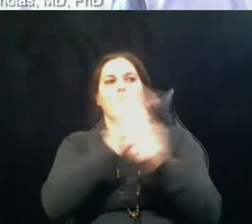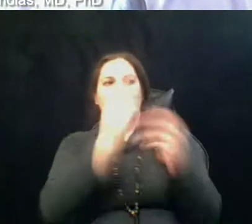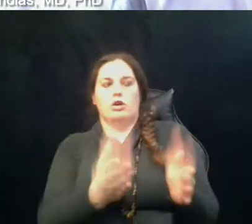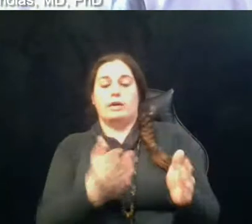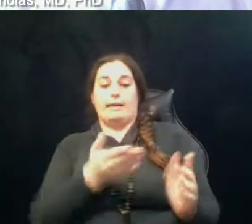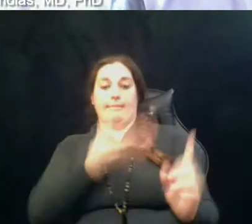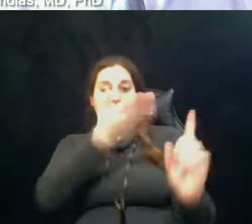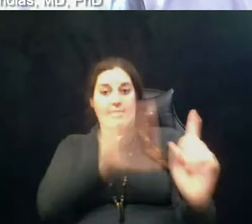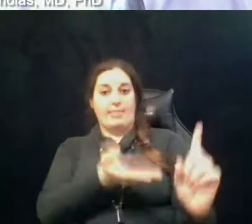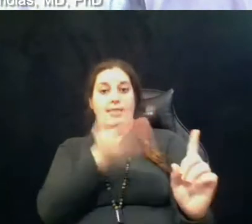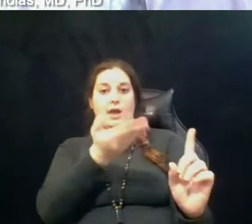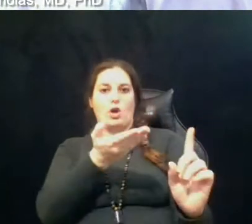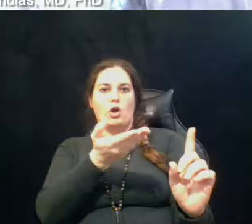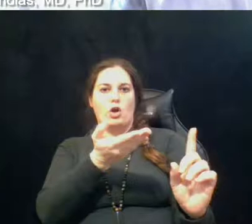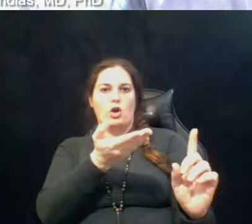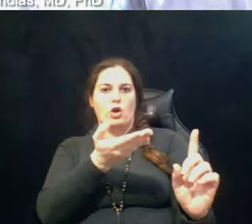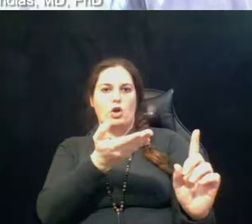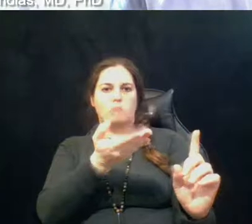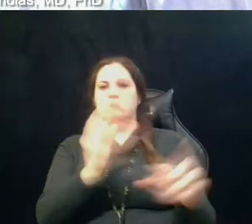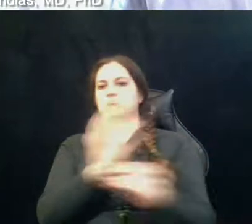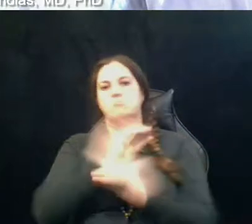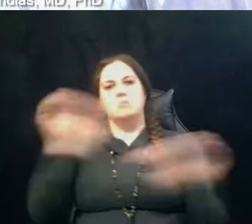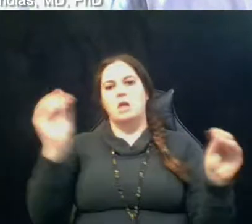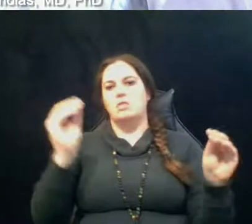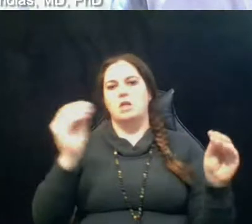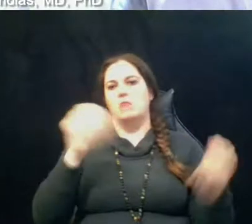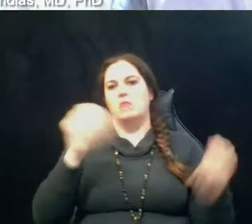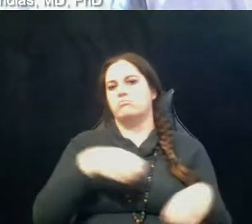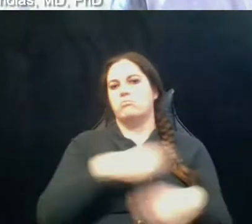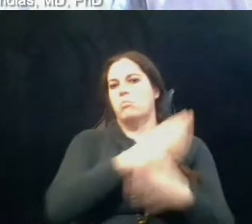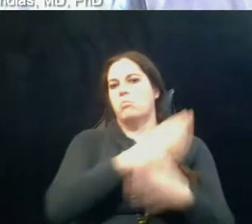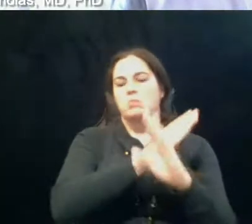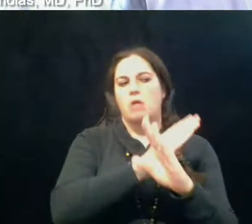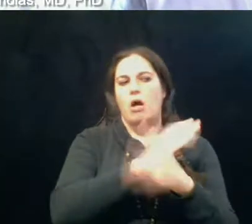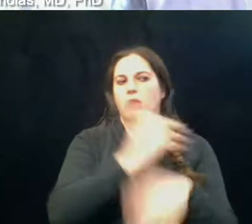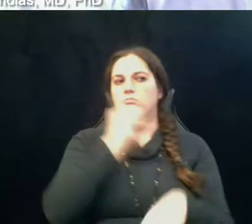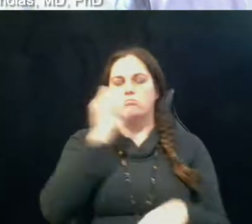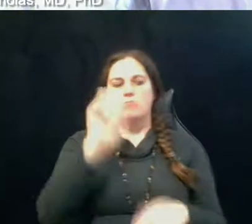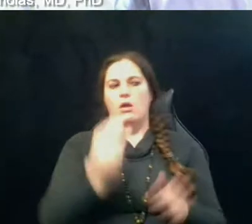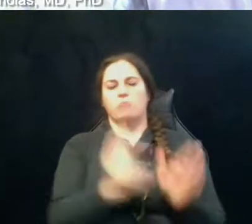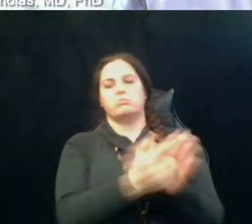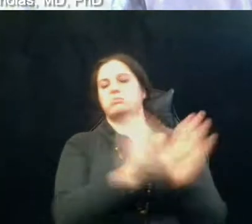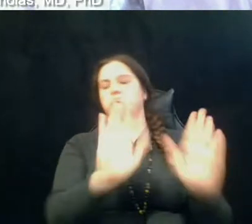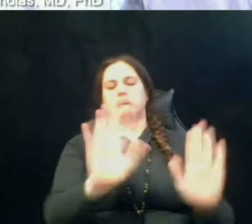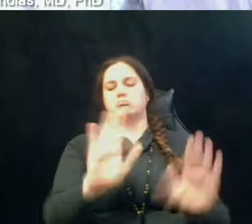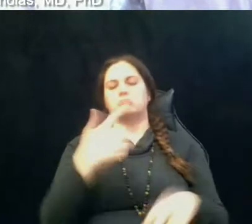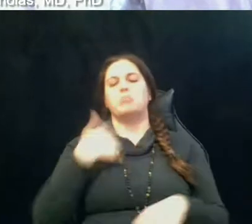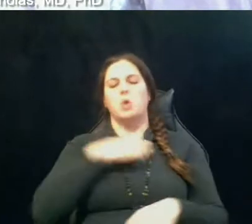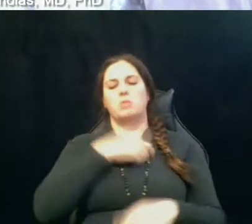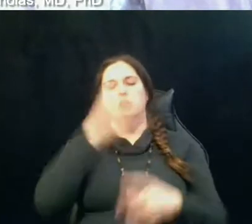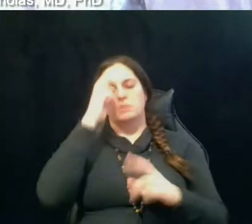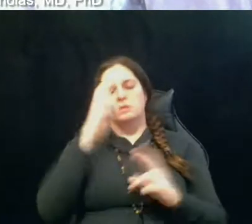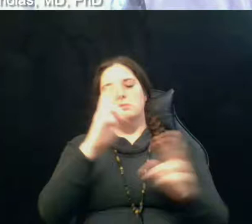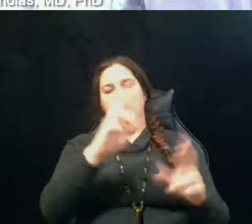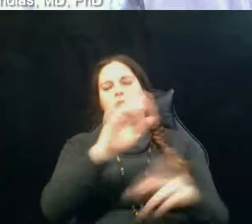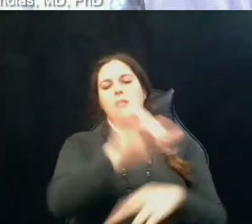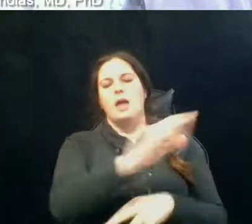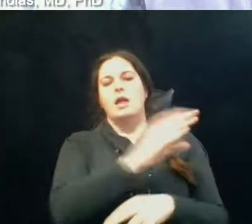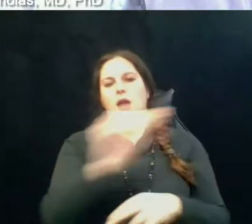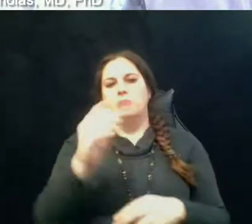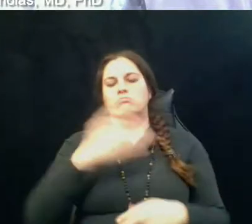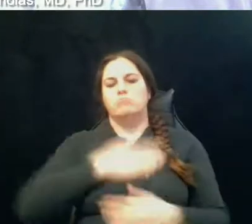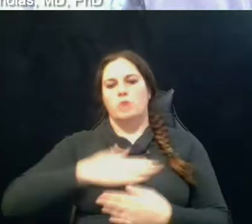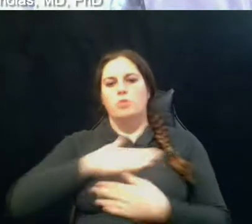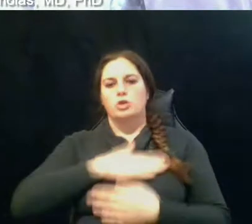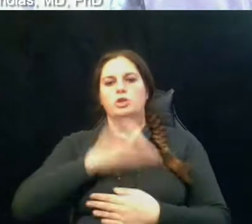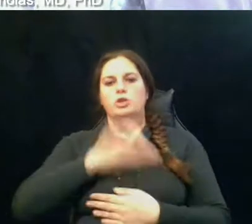that prohibits that. There's nothing that we don't recognize or respect about that. Excellent question. Right. We understand that